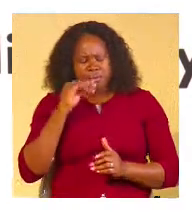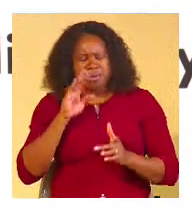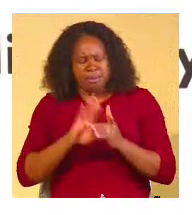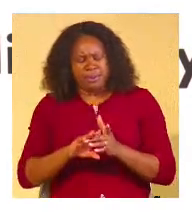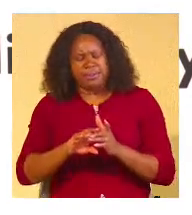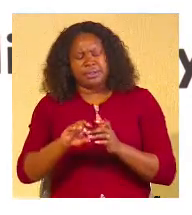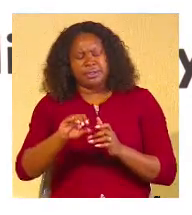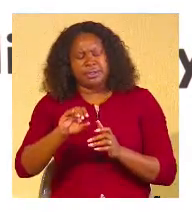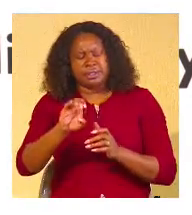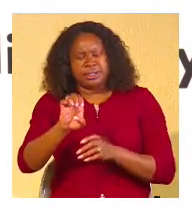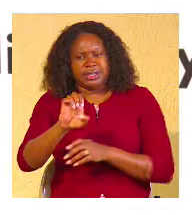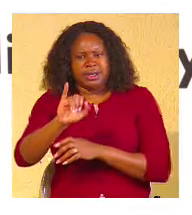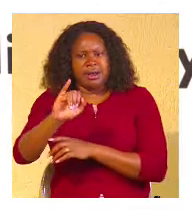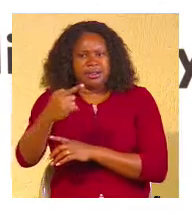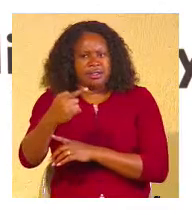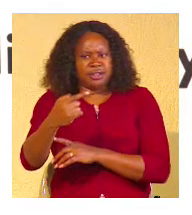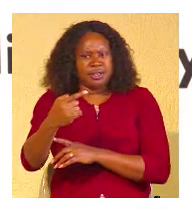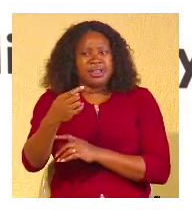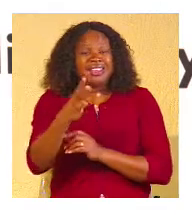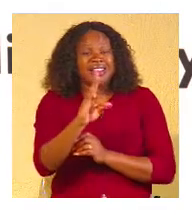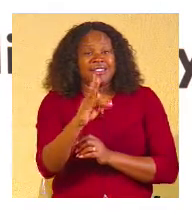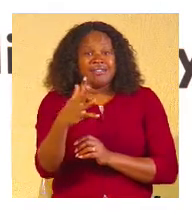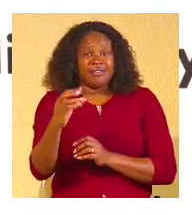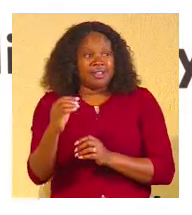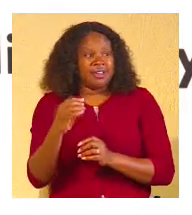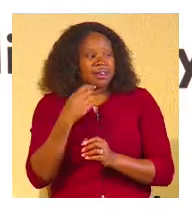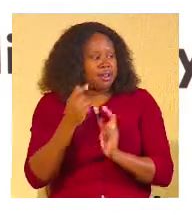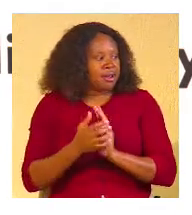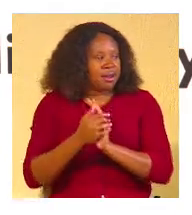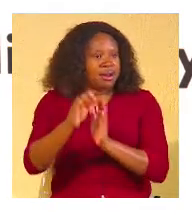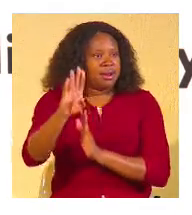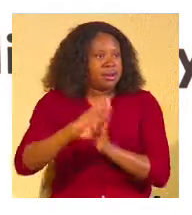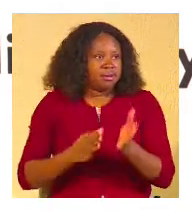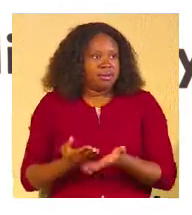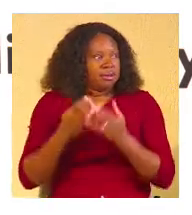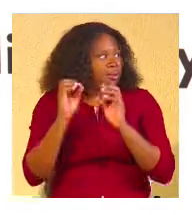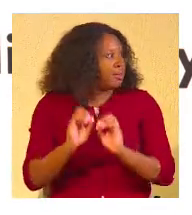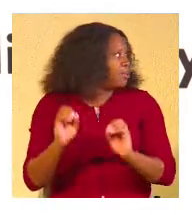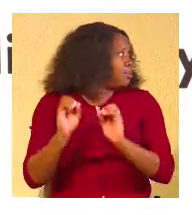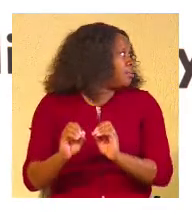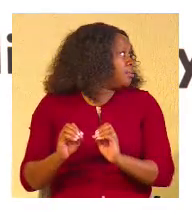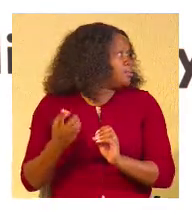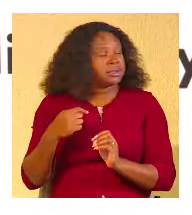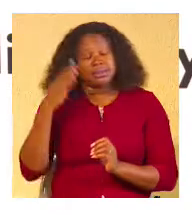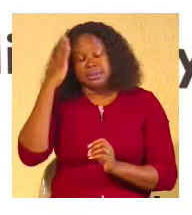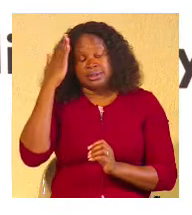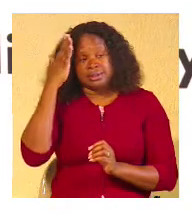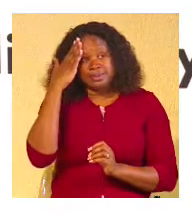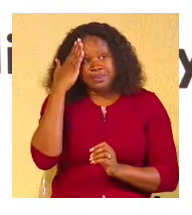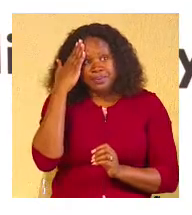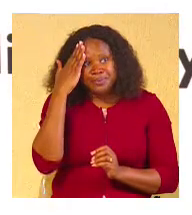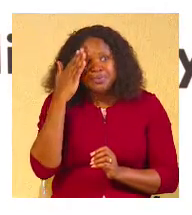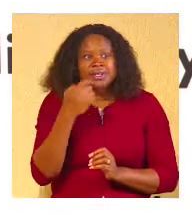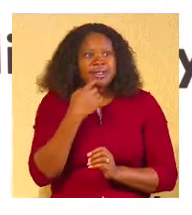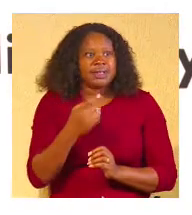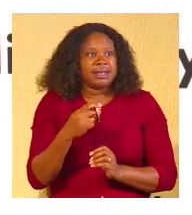the issue of the youth, the leaders not coming to the ground. But I'm sure, as El Sarin has indicated, the